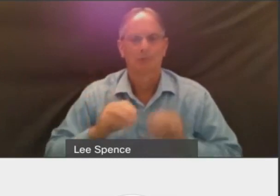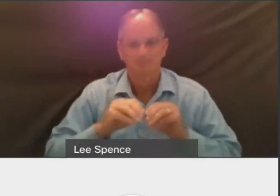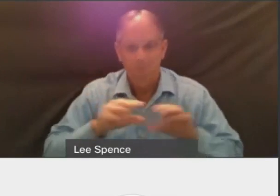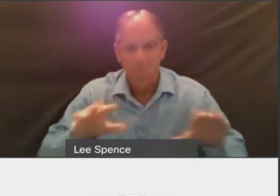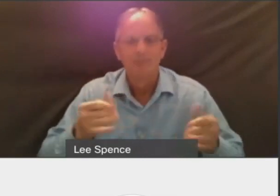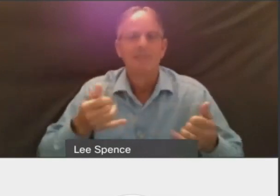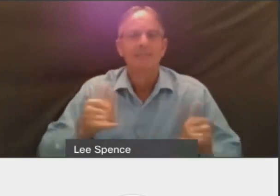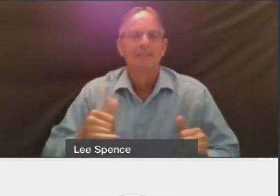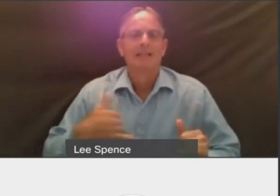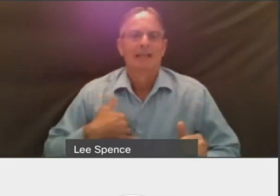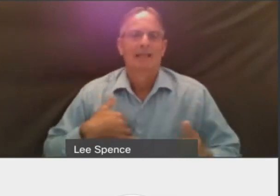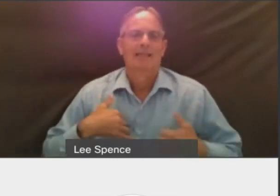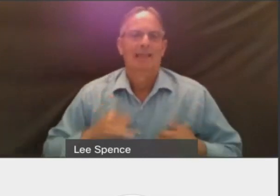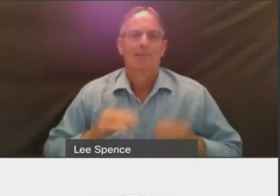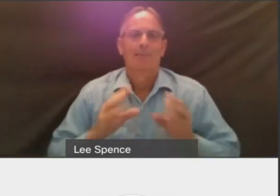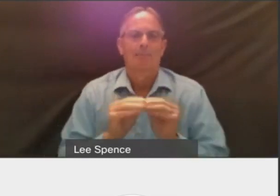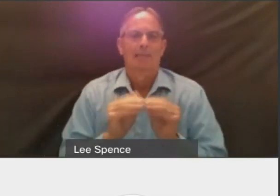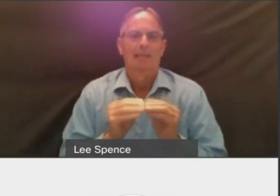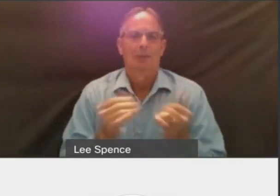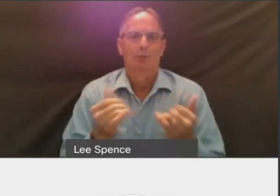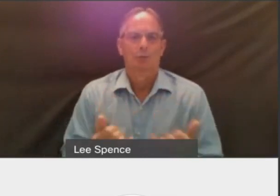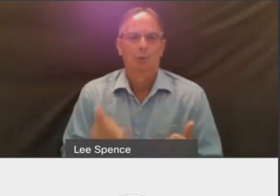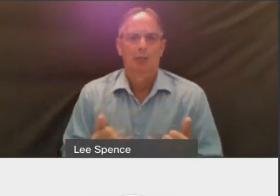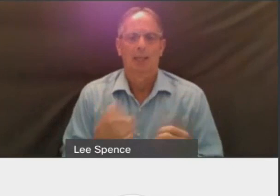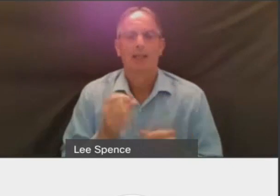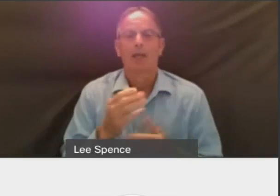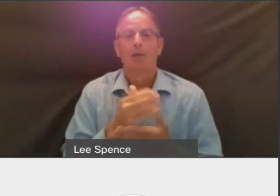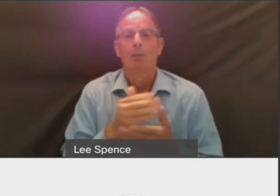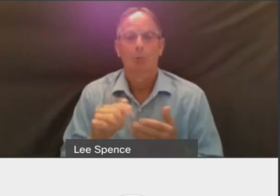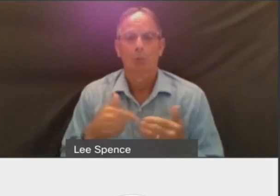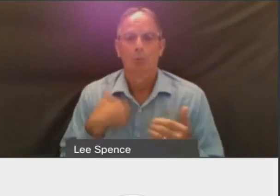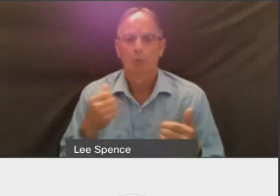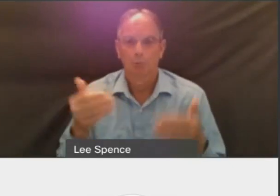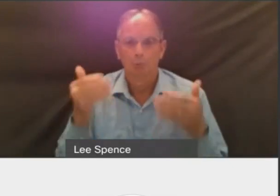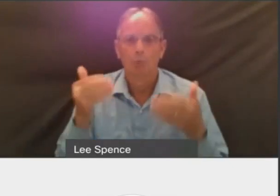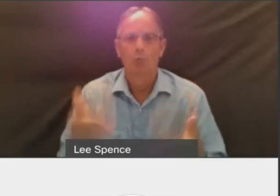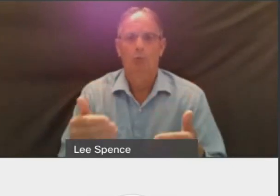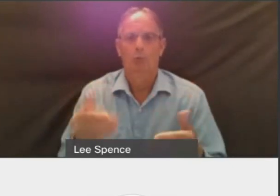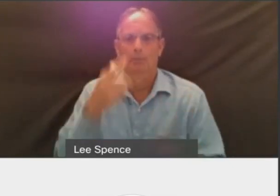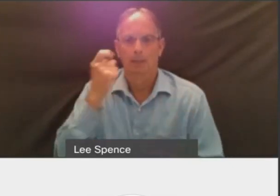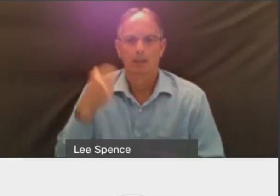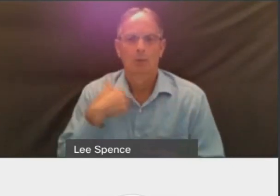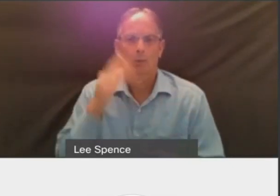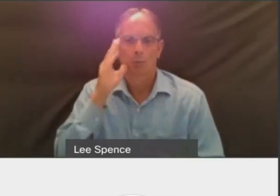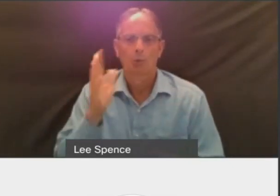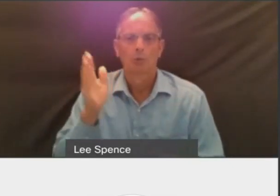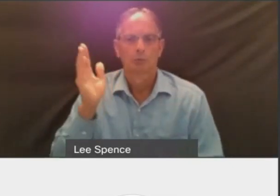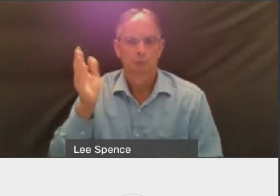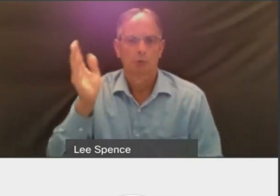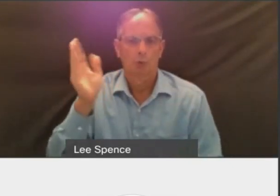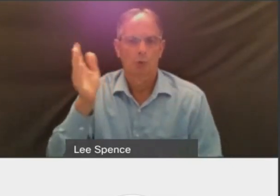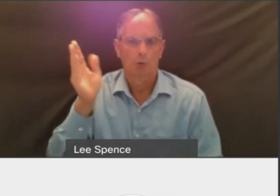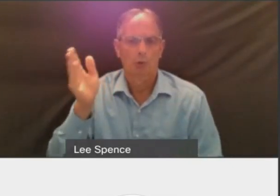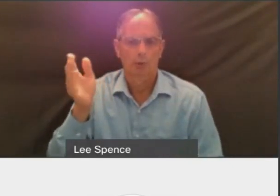the forum today. And partly we wanted to go forward today because we will be talking today